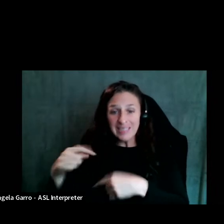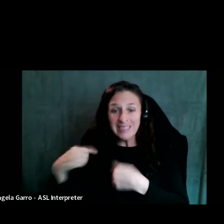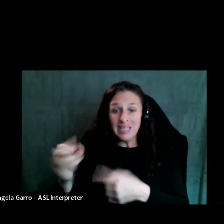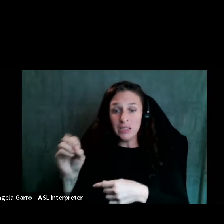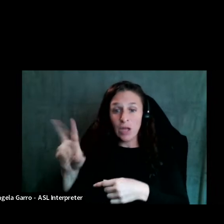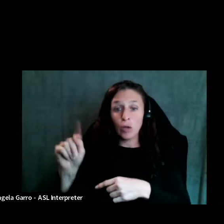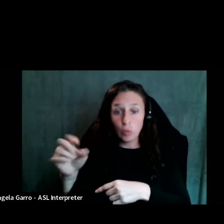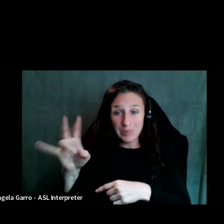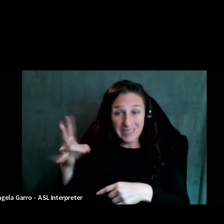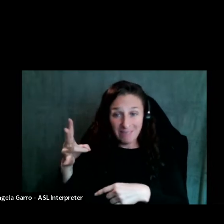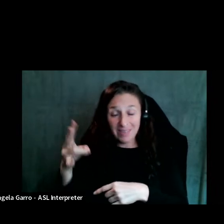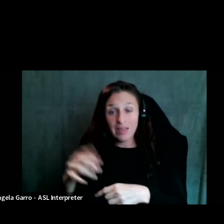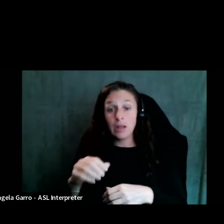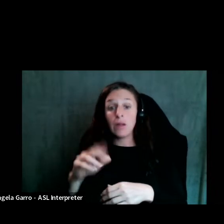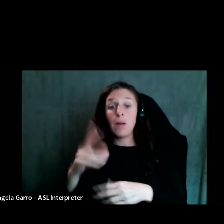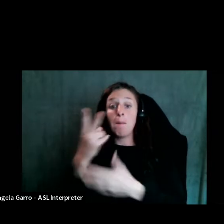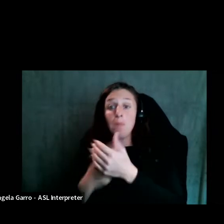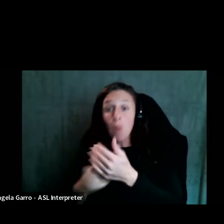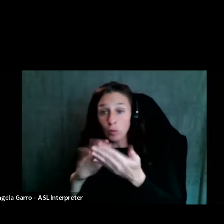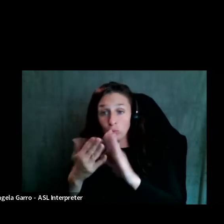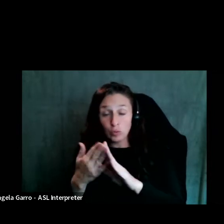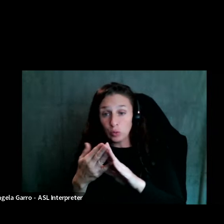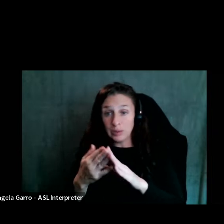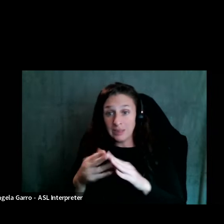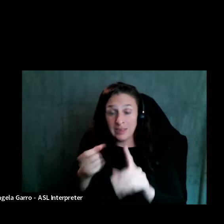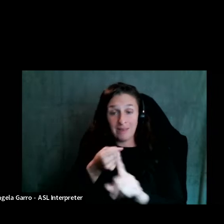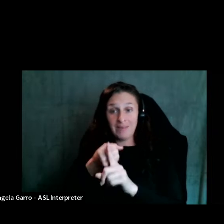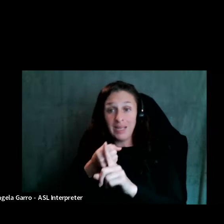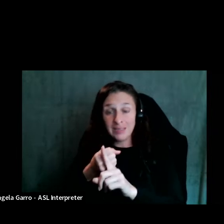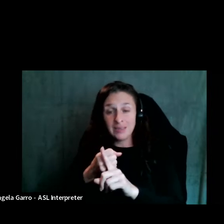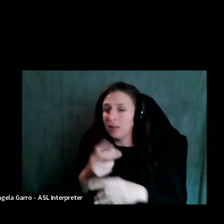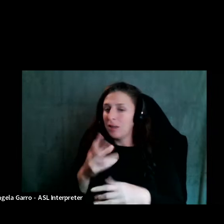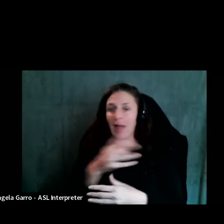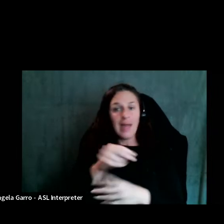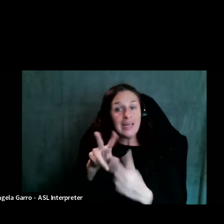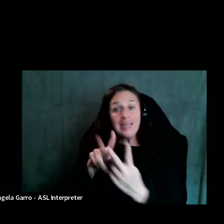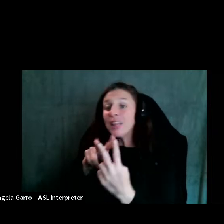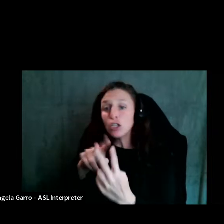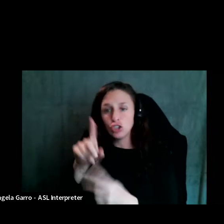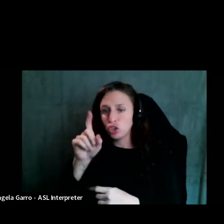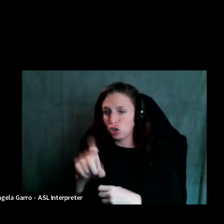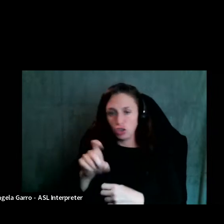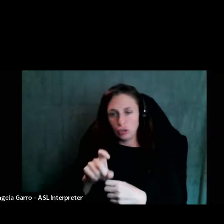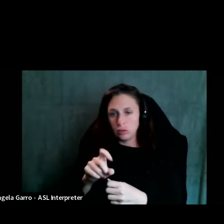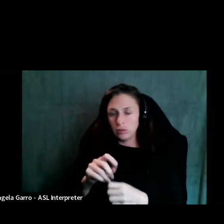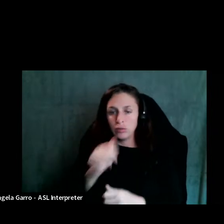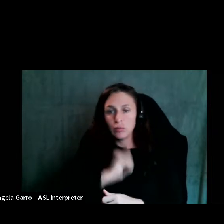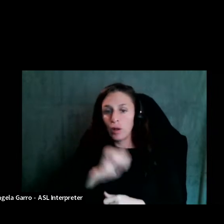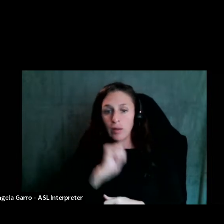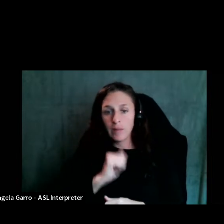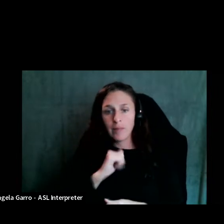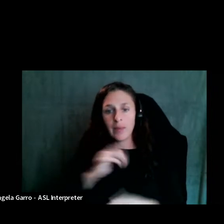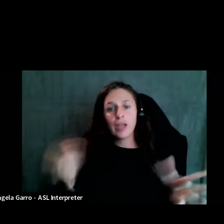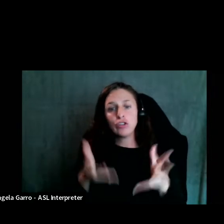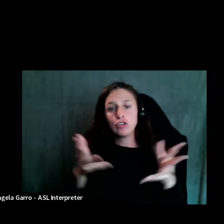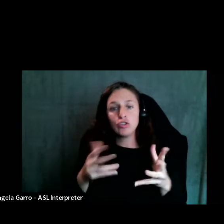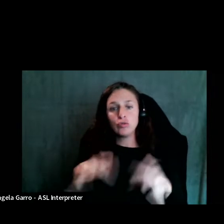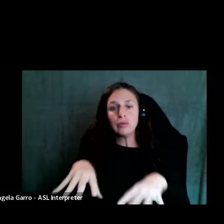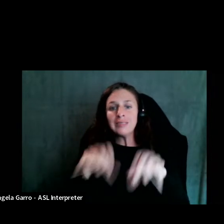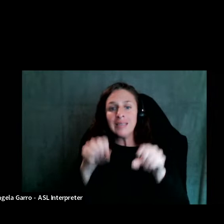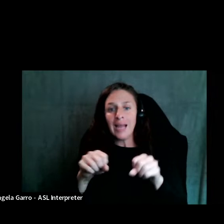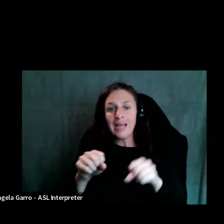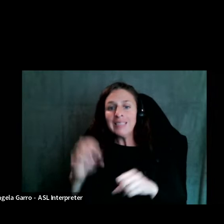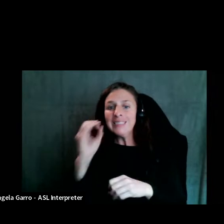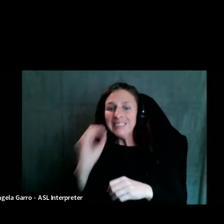not just one, and neither should be tolerated. I encourage you to take a zero-tolerance approach on